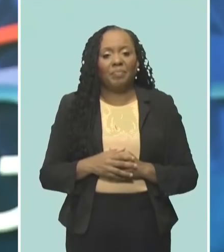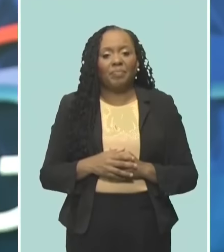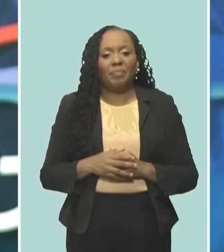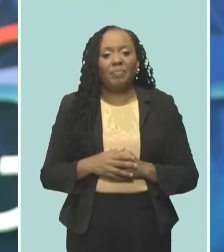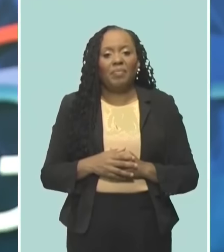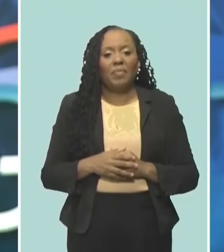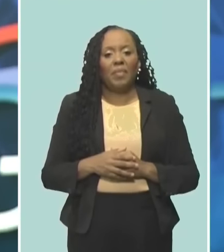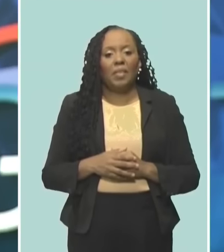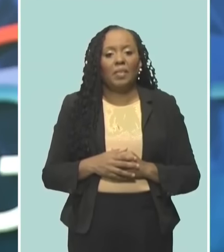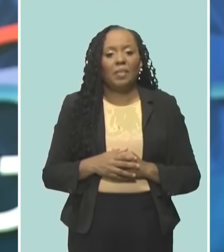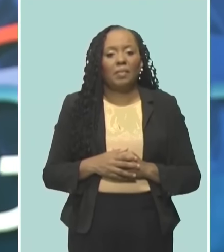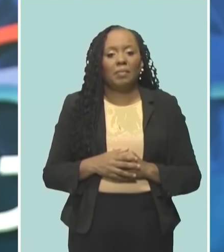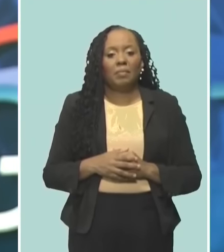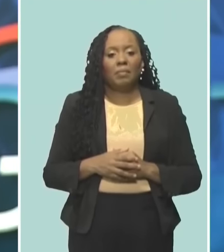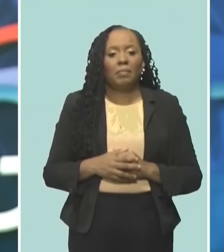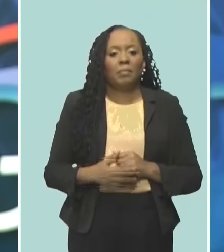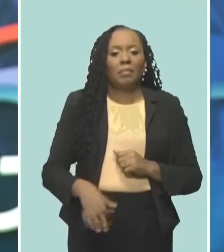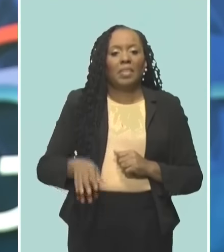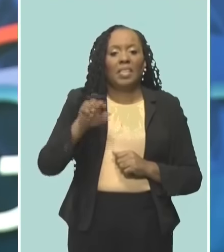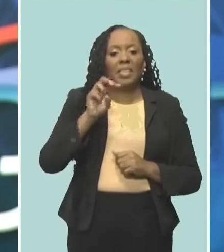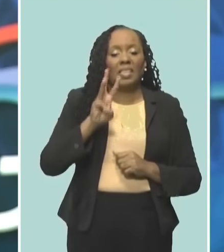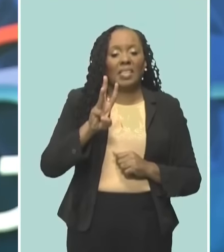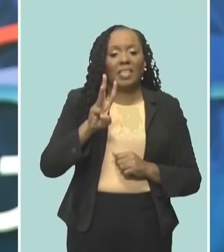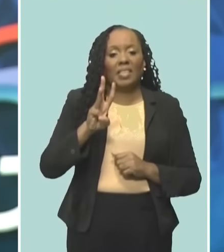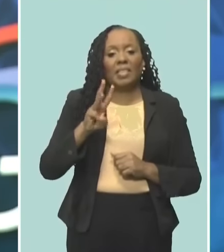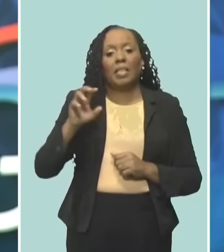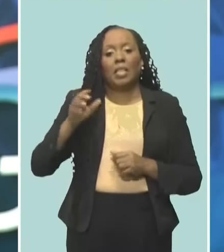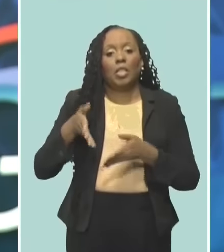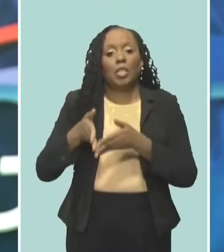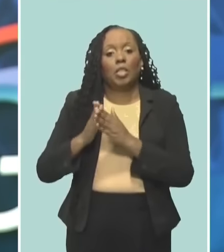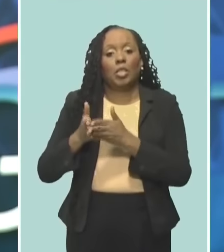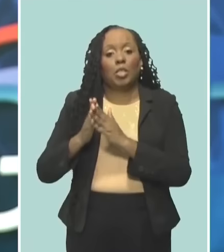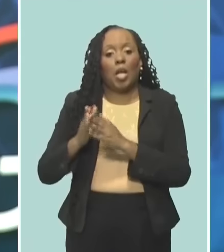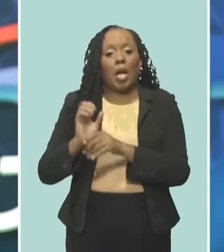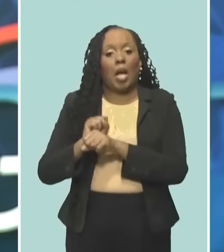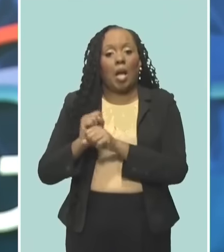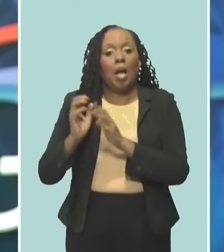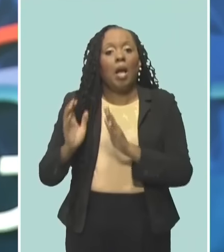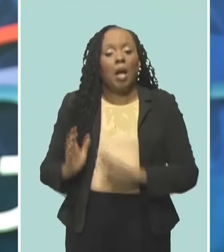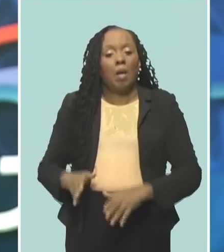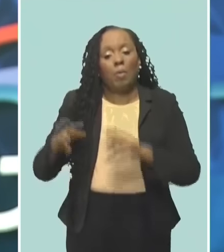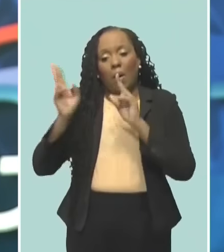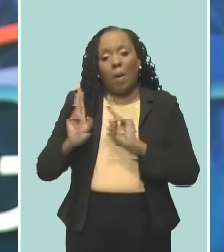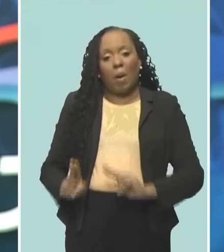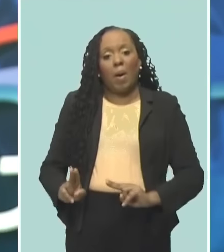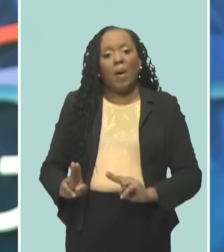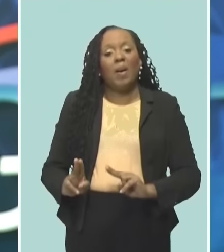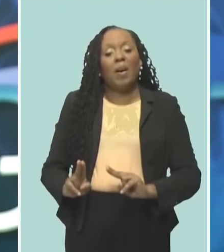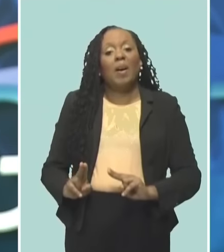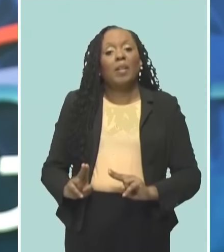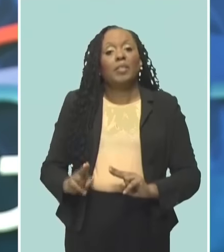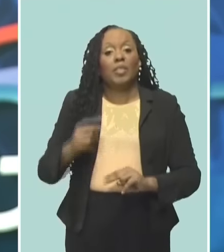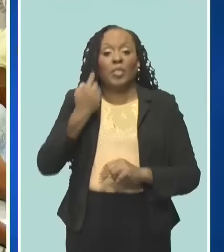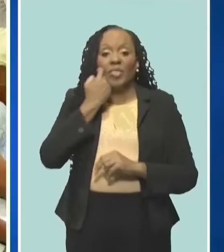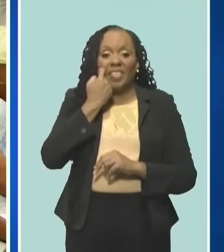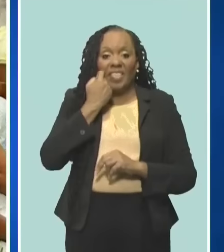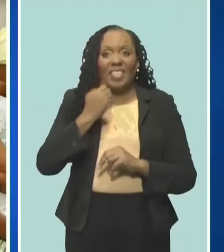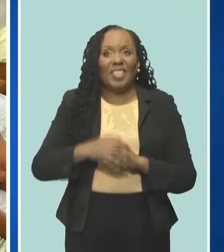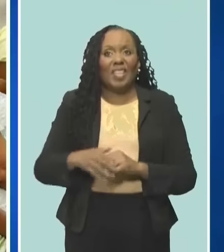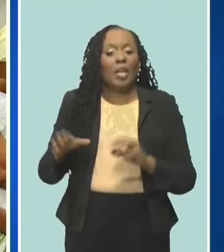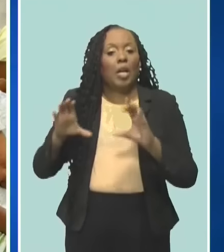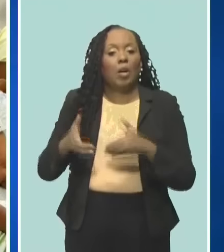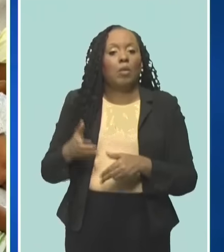6 shipwrights from Tent Bay were honored for their work last evening, 4 of them posthumously. It is all part of a plan by a group